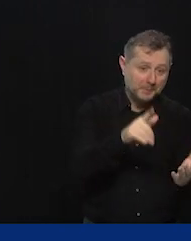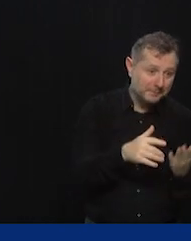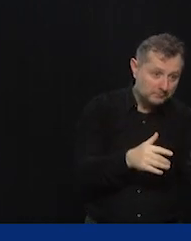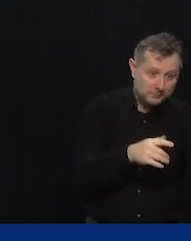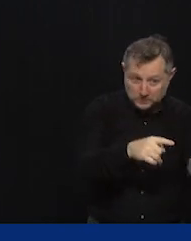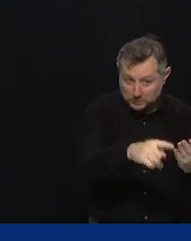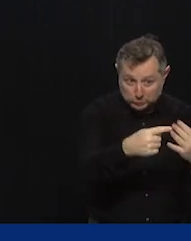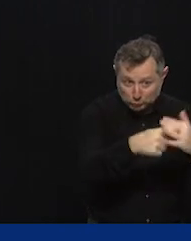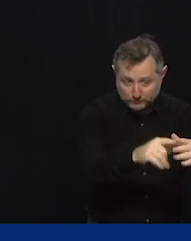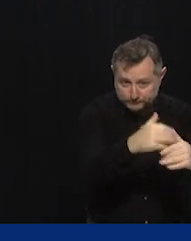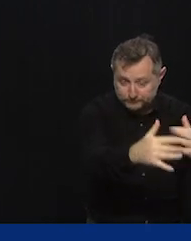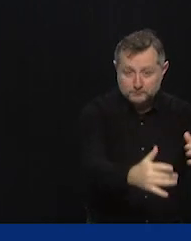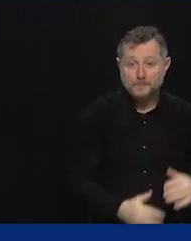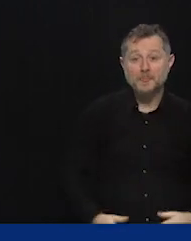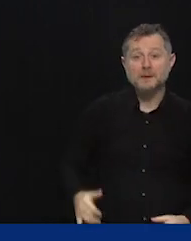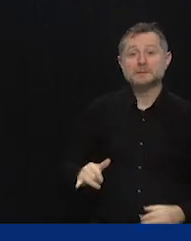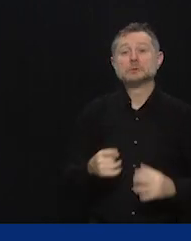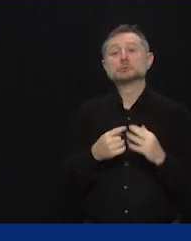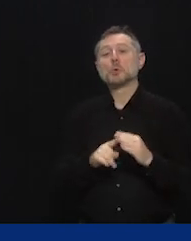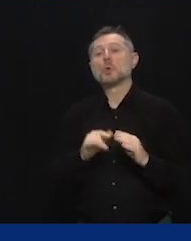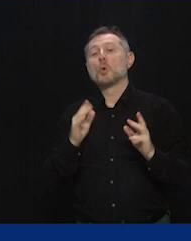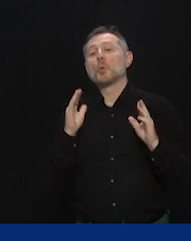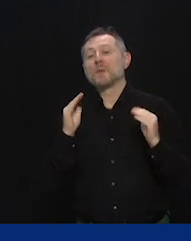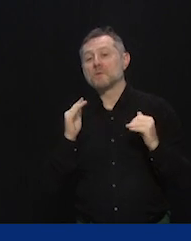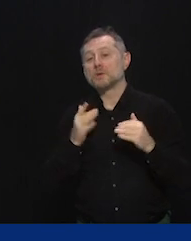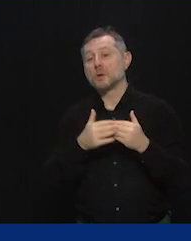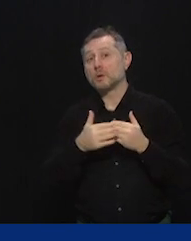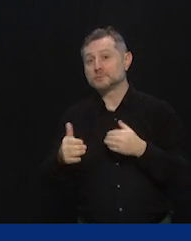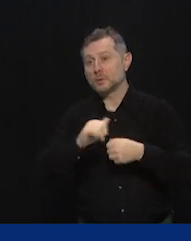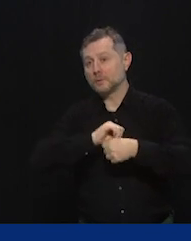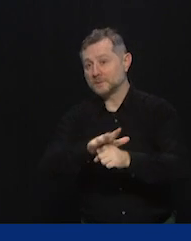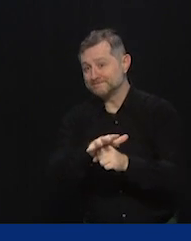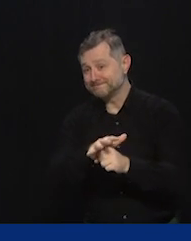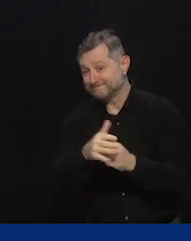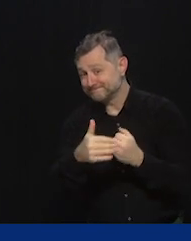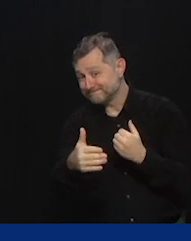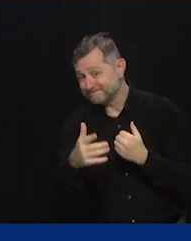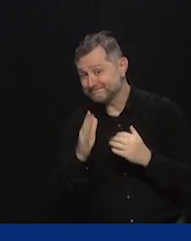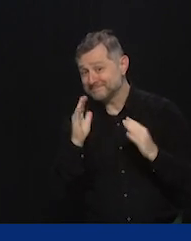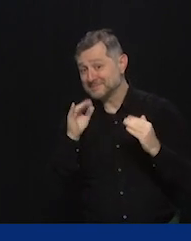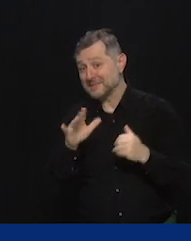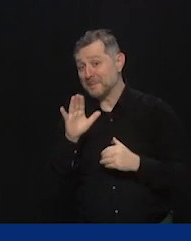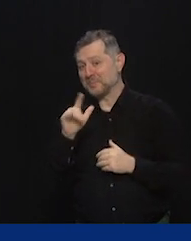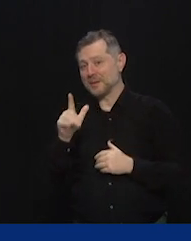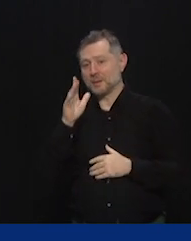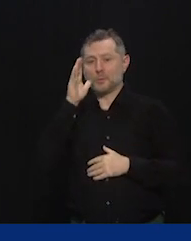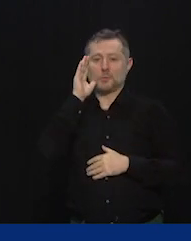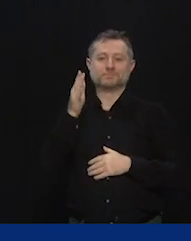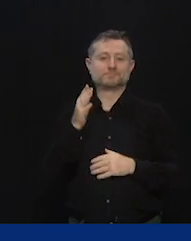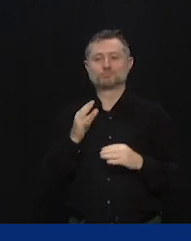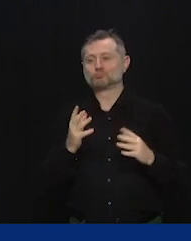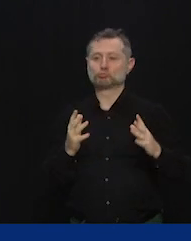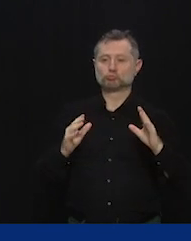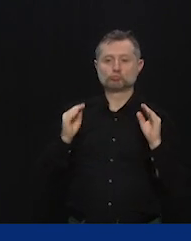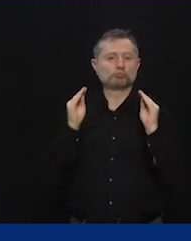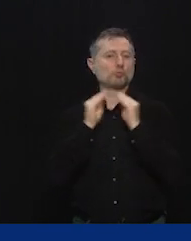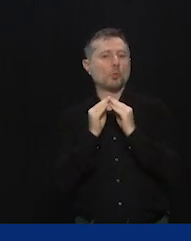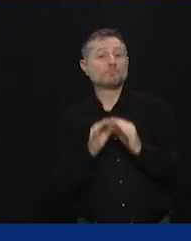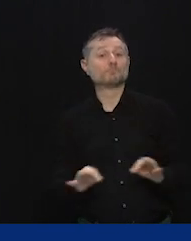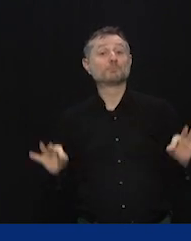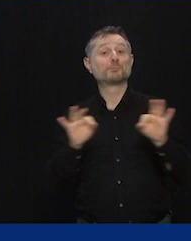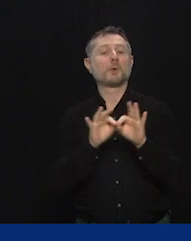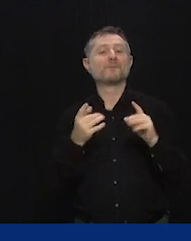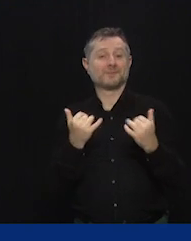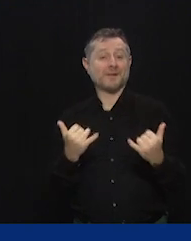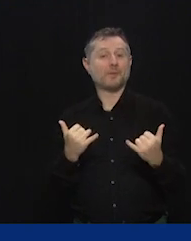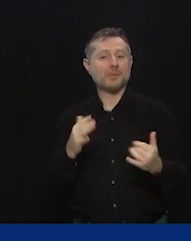implement this bill into hopefully a post-COVID time, that this bill would have a much more significant meaning now than it did in 2016. And I think